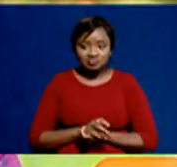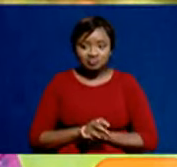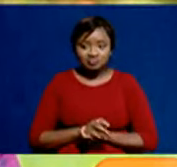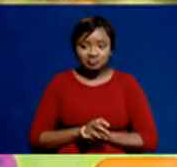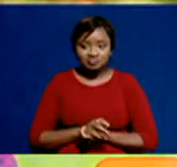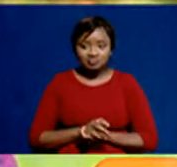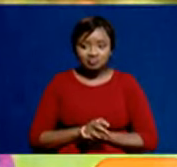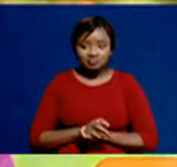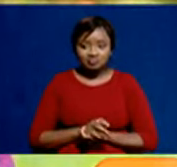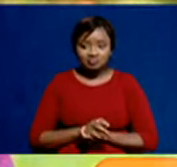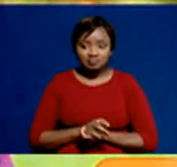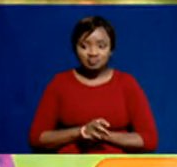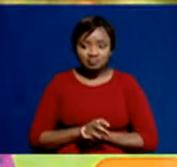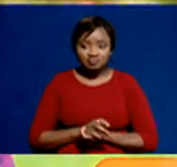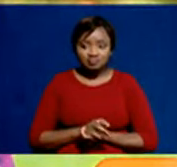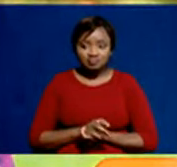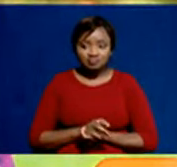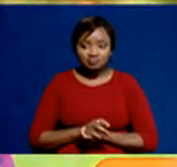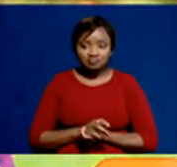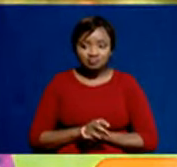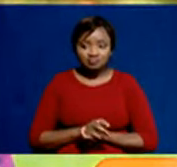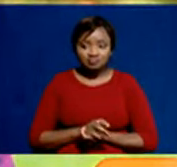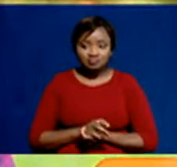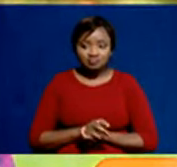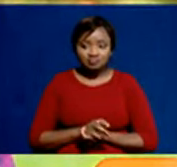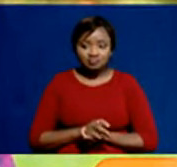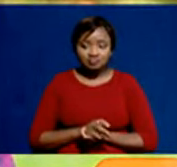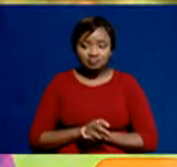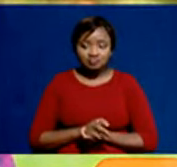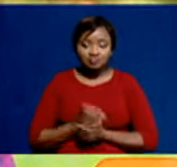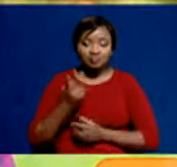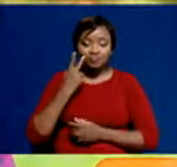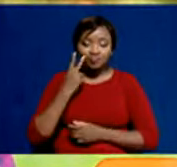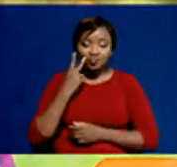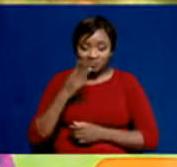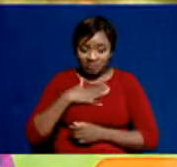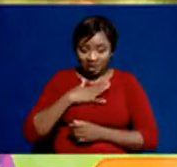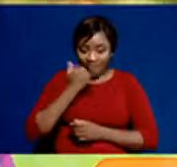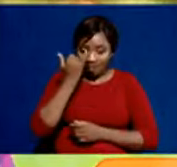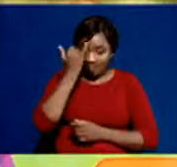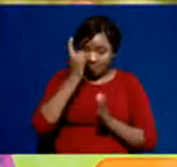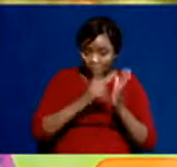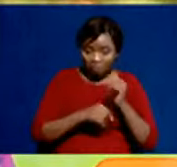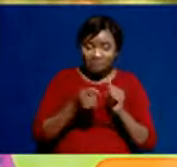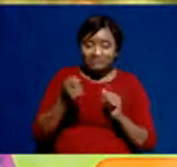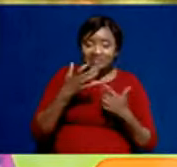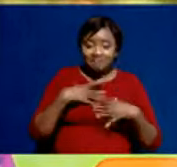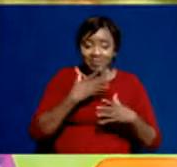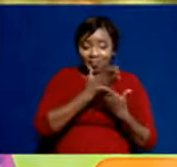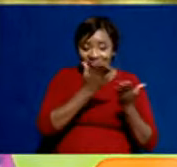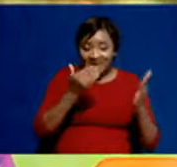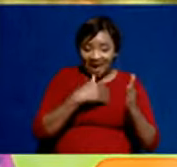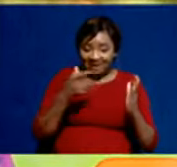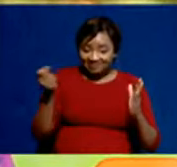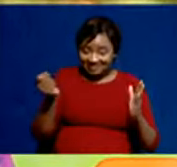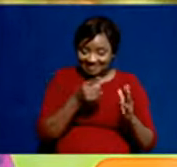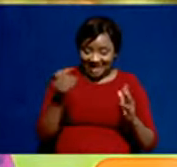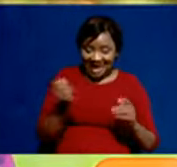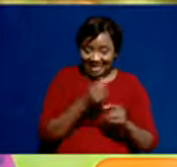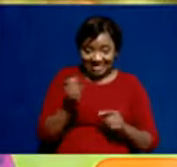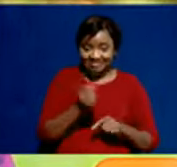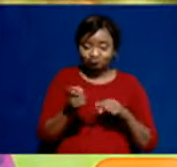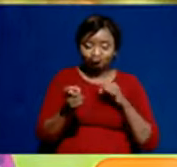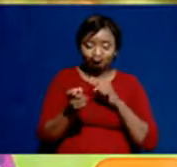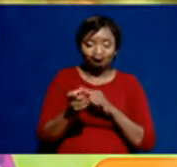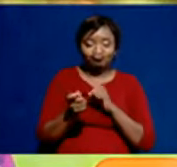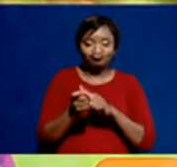comes, it comes from the salaried, not everybody. And even from the salaried, there has to be a